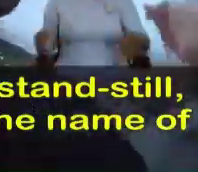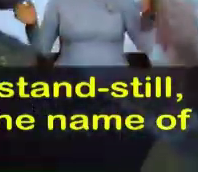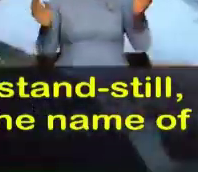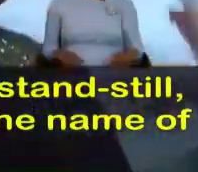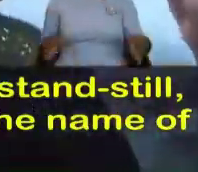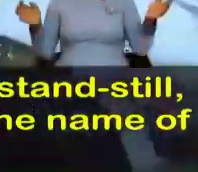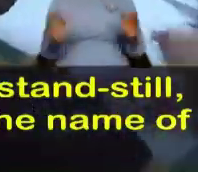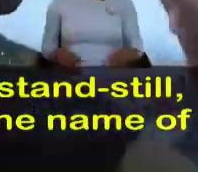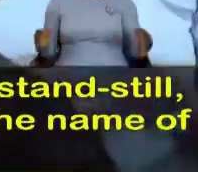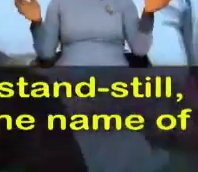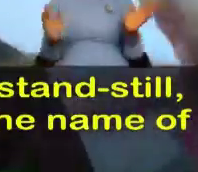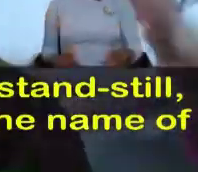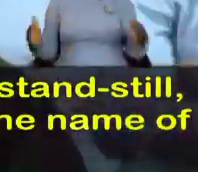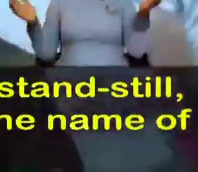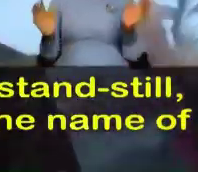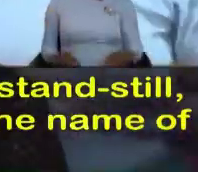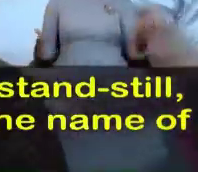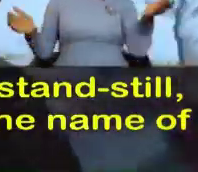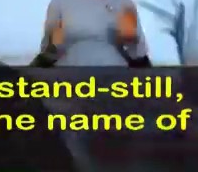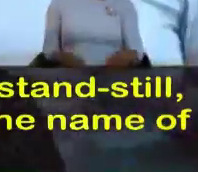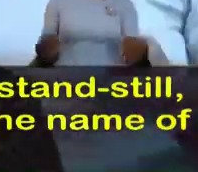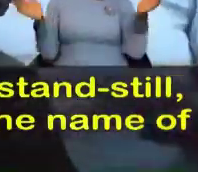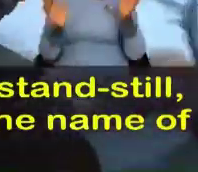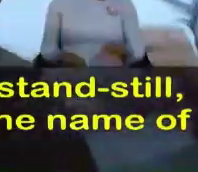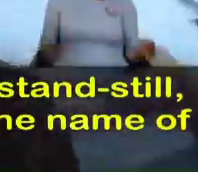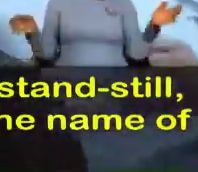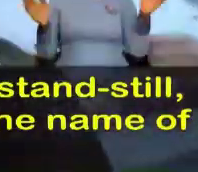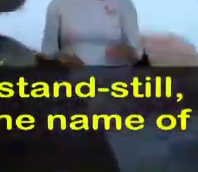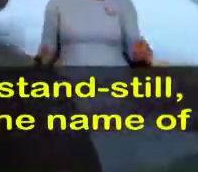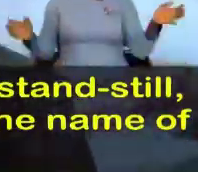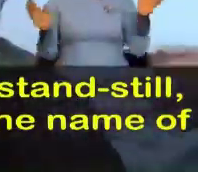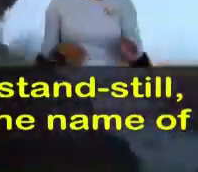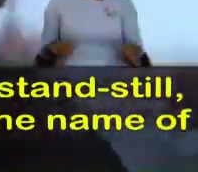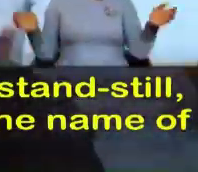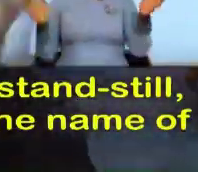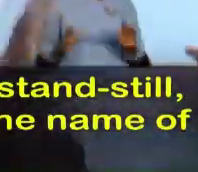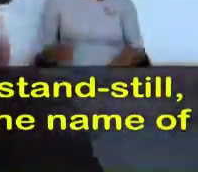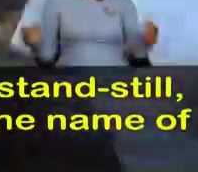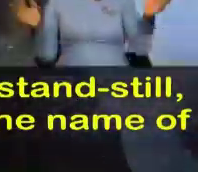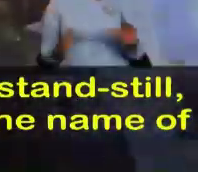Open the mouth, open the mouth. Don't negotiate. Emma, do not do that.